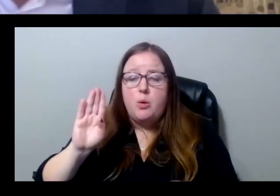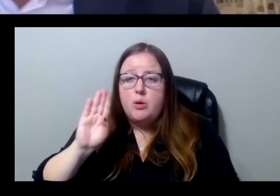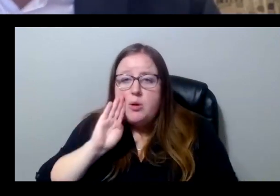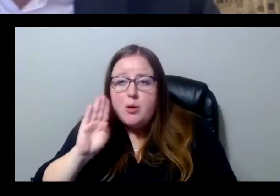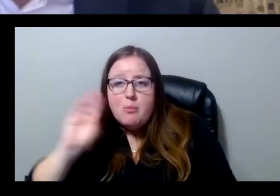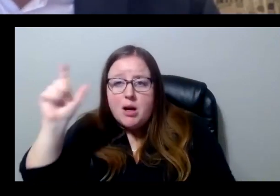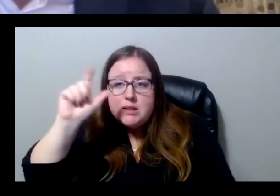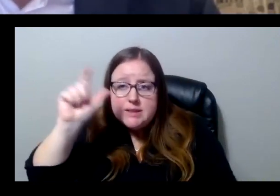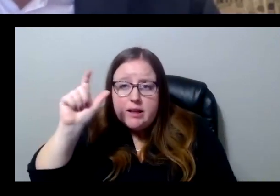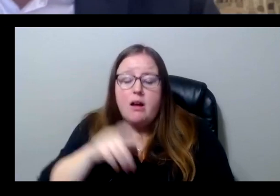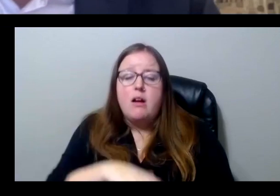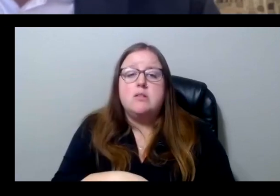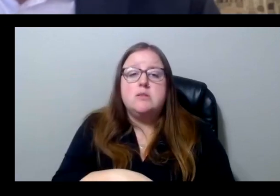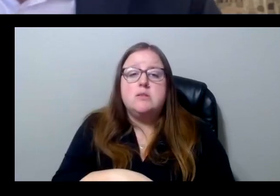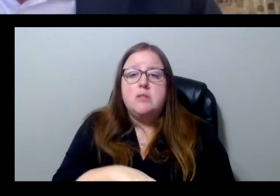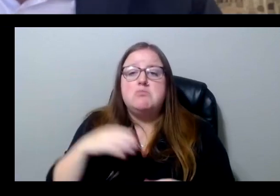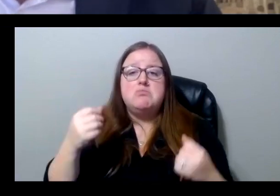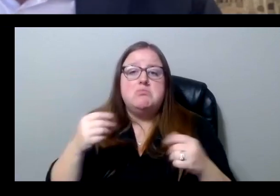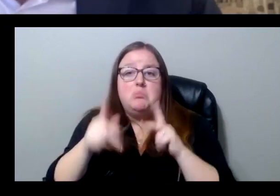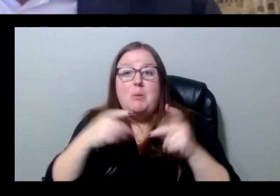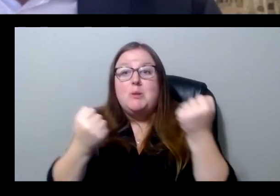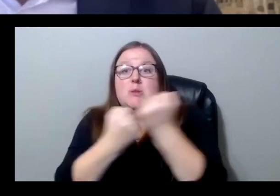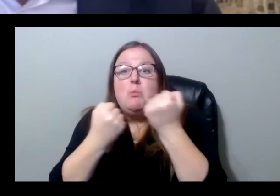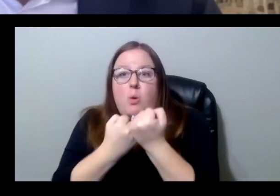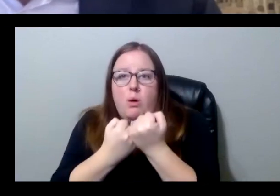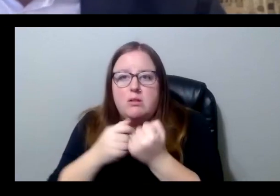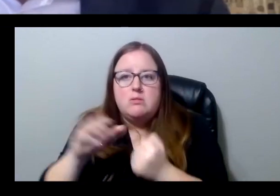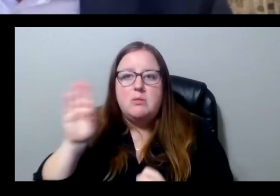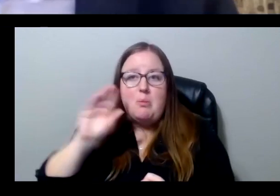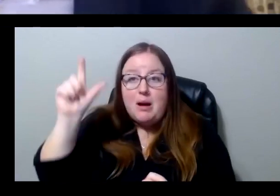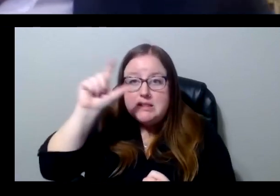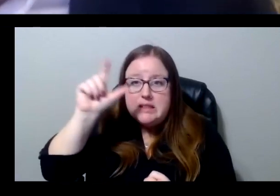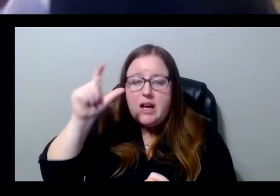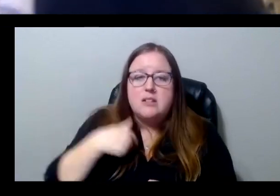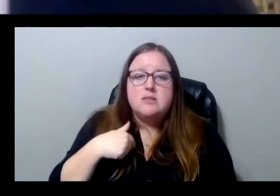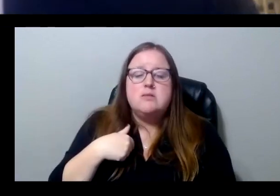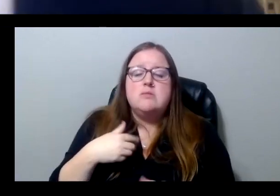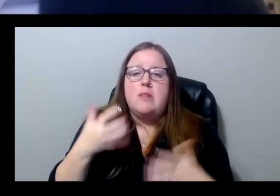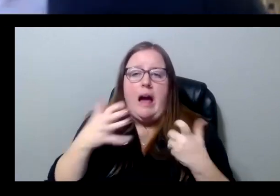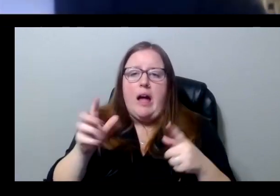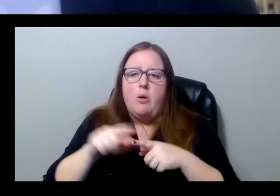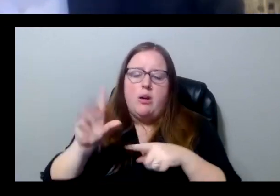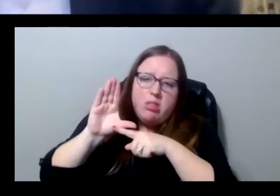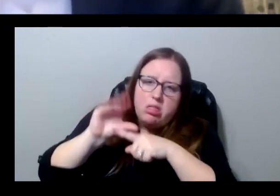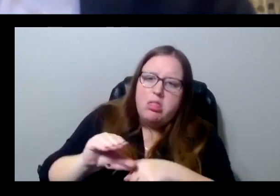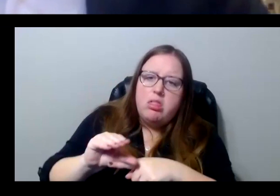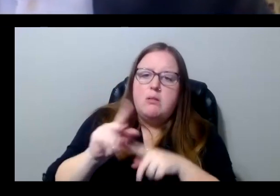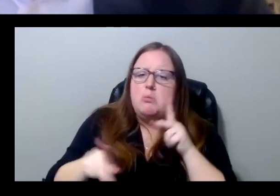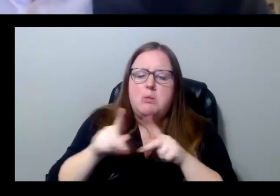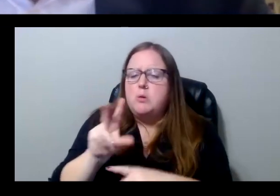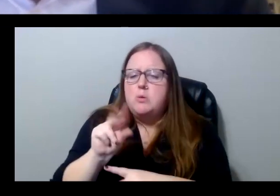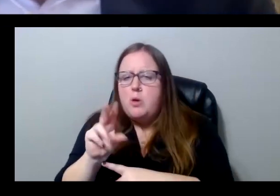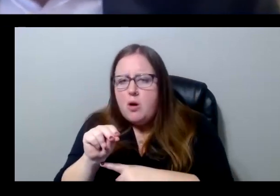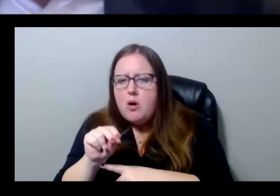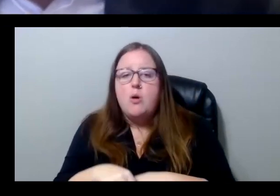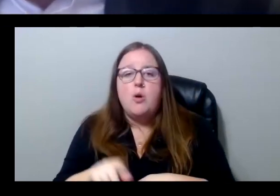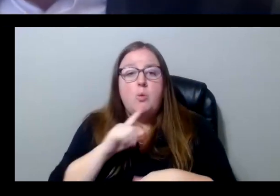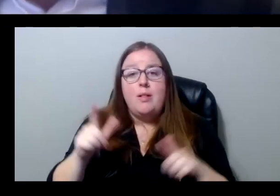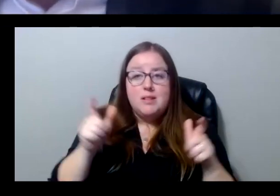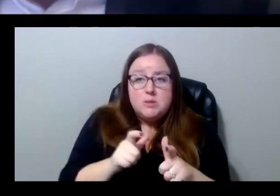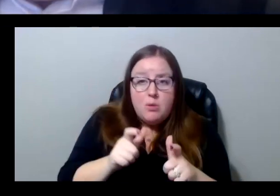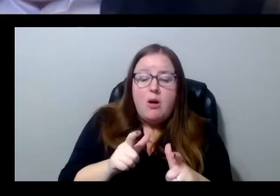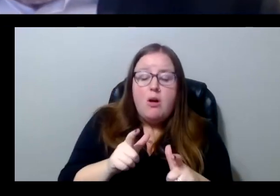were children at the time of the war, of the genocide, certainly did inform me and inform my writing of